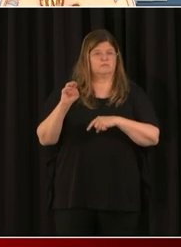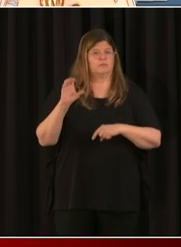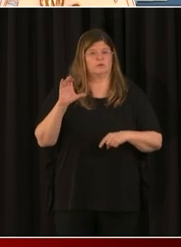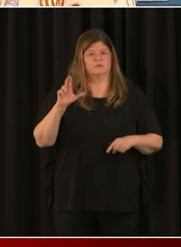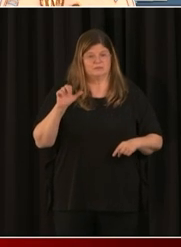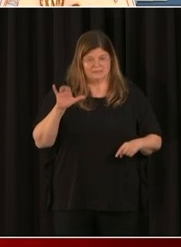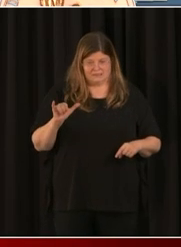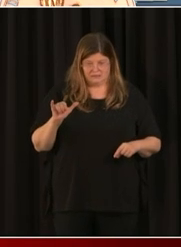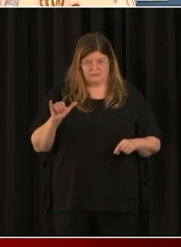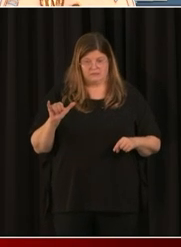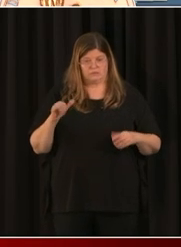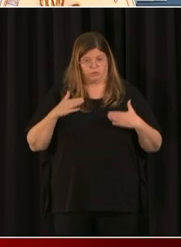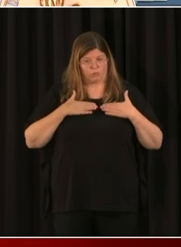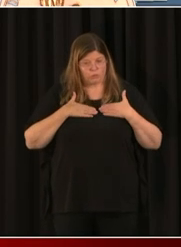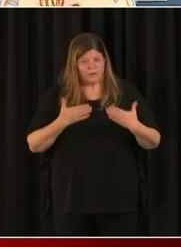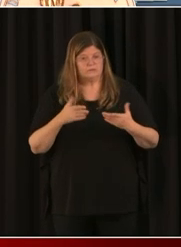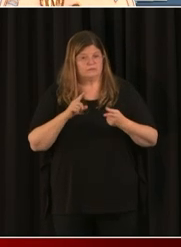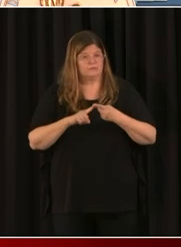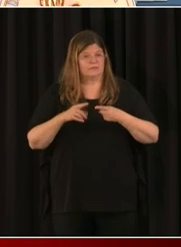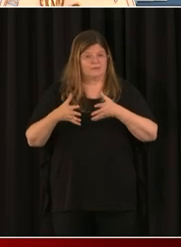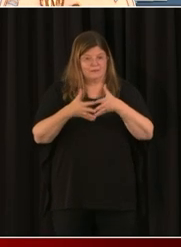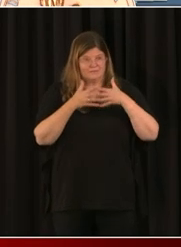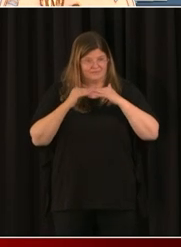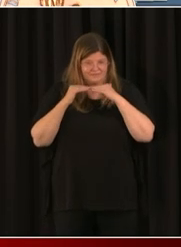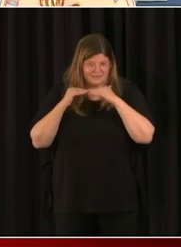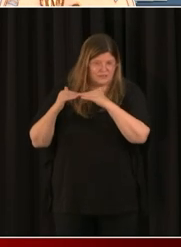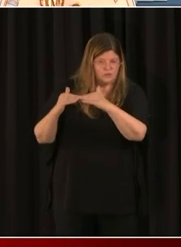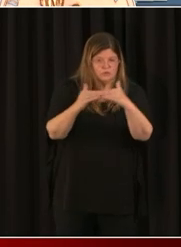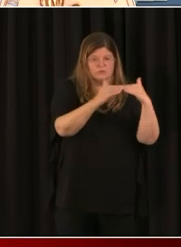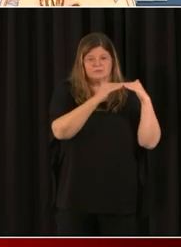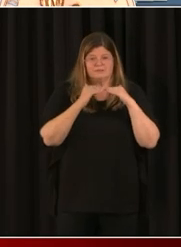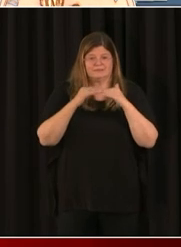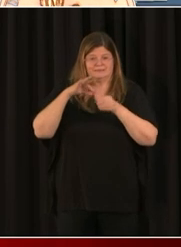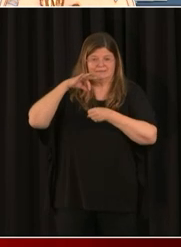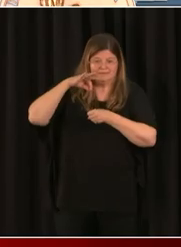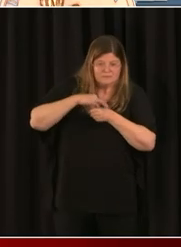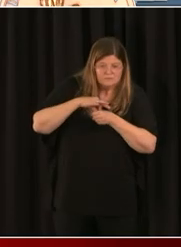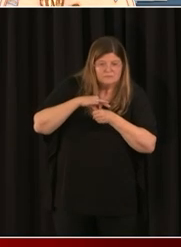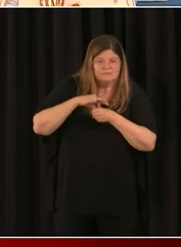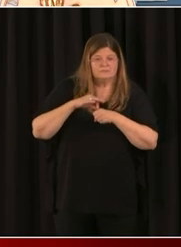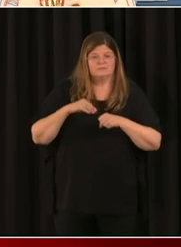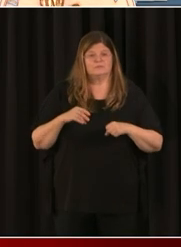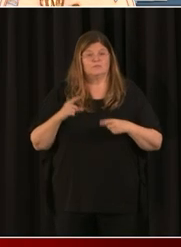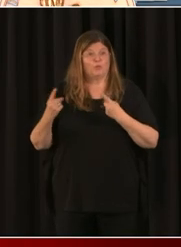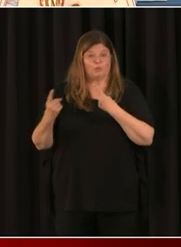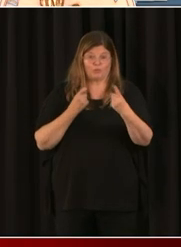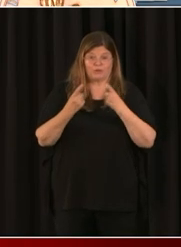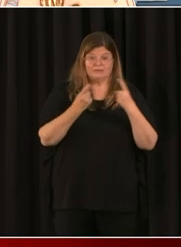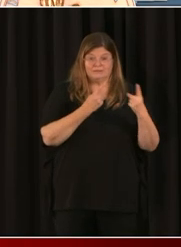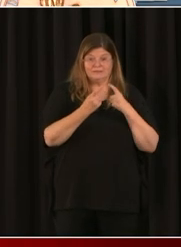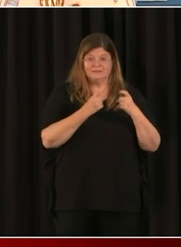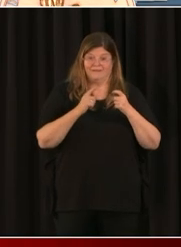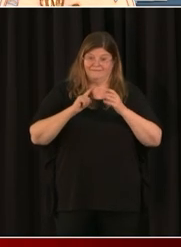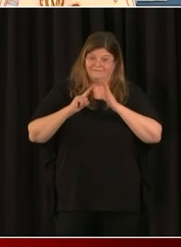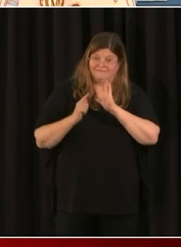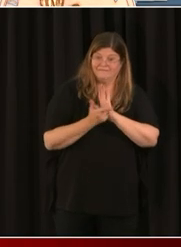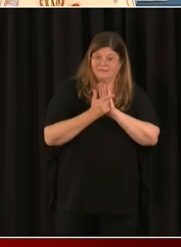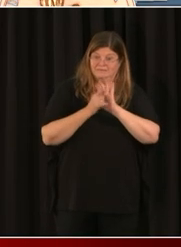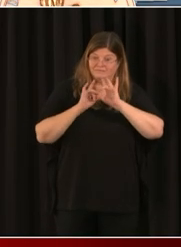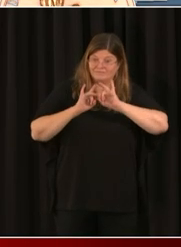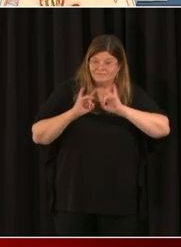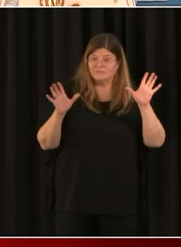of American people through a fair and just election is being questioned and violence is